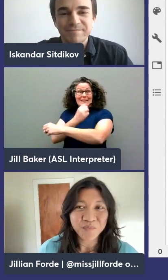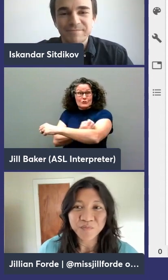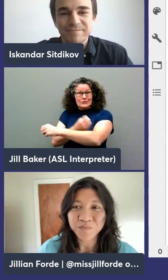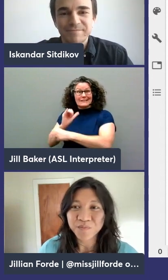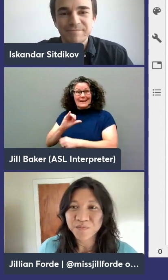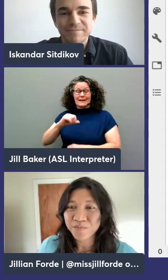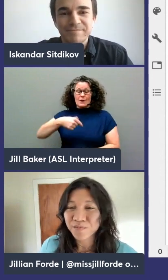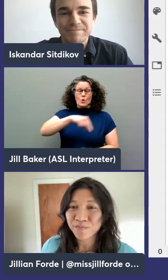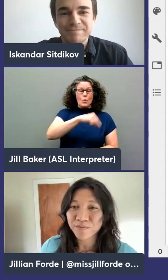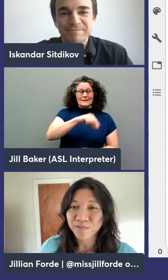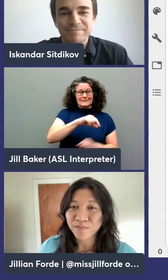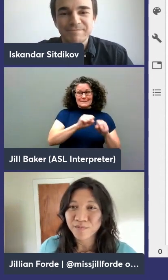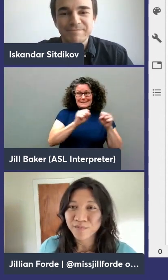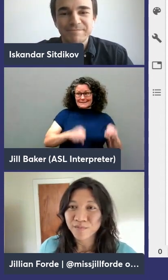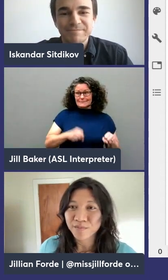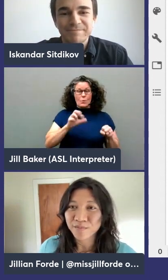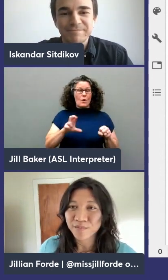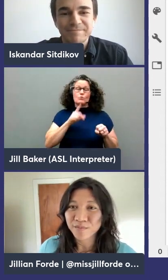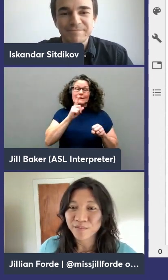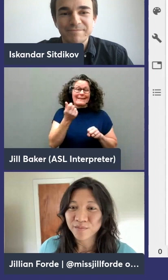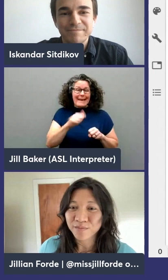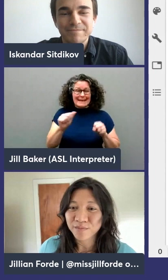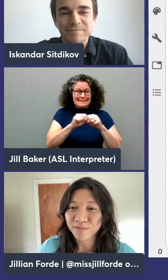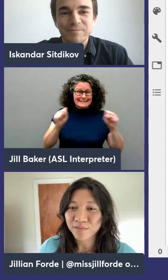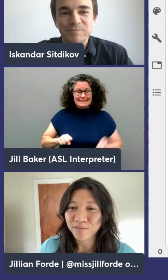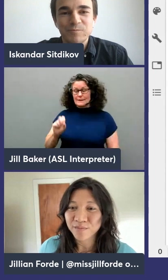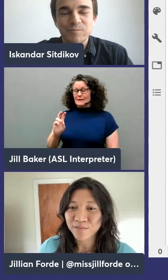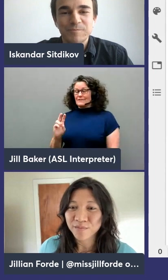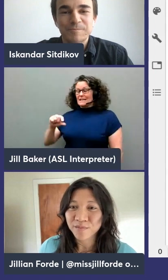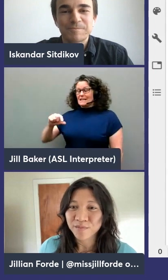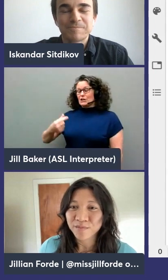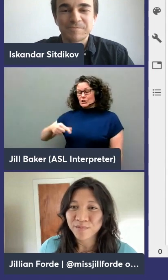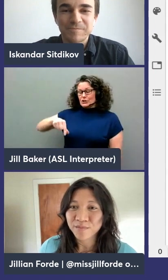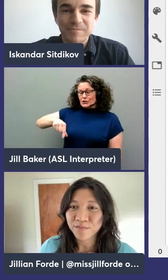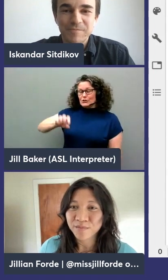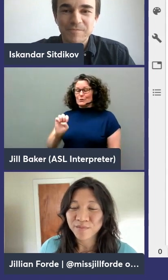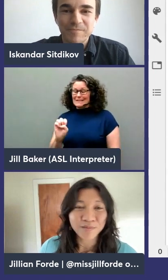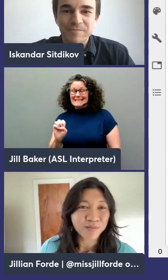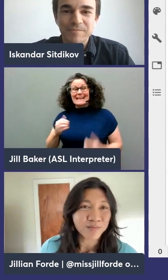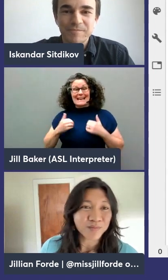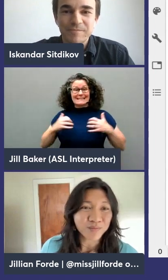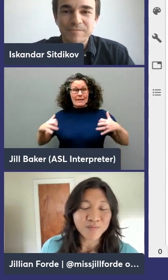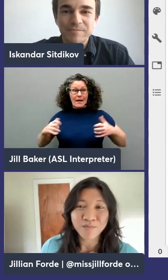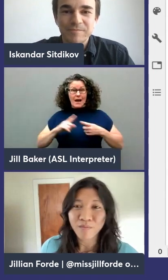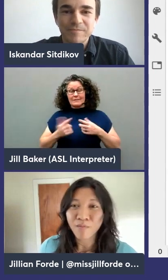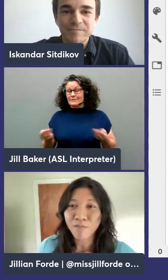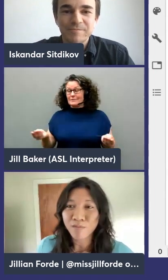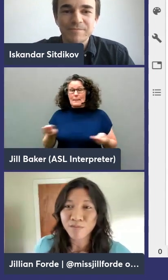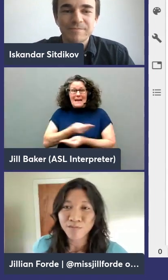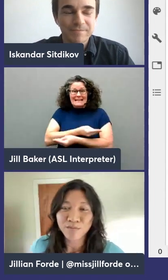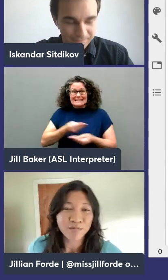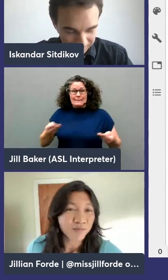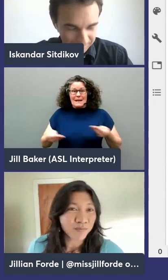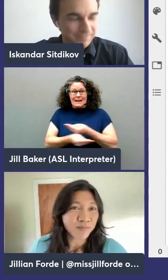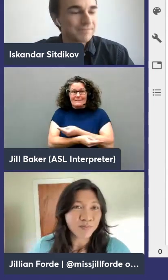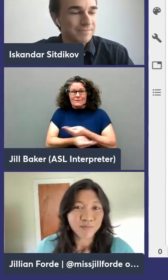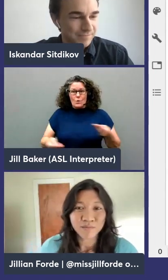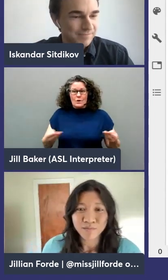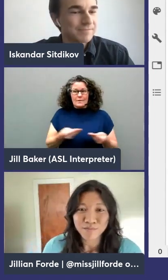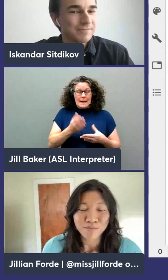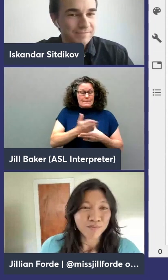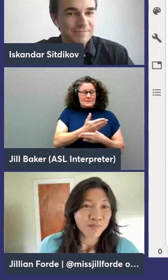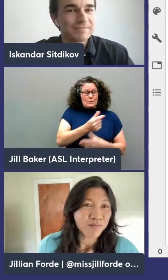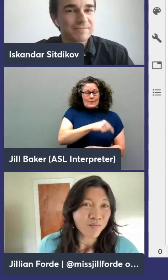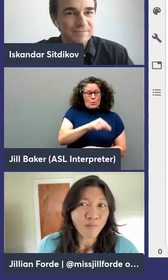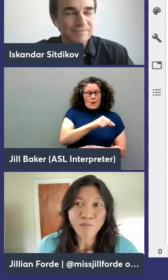or really any system. So VQE has a lot of passing back and forth between the quantum computer